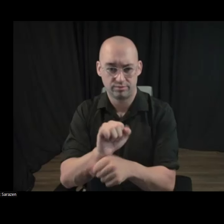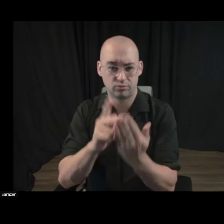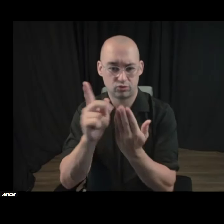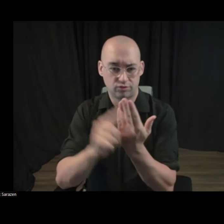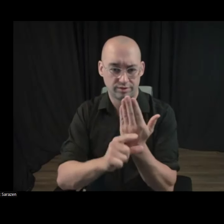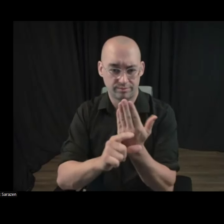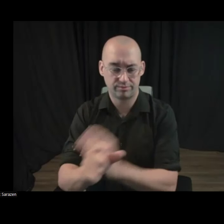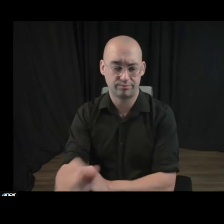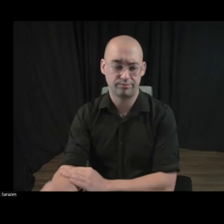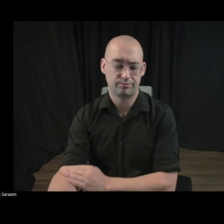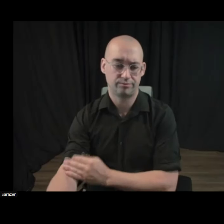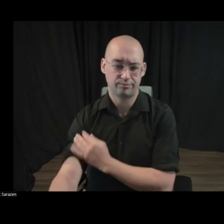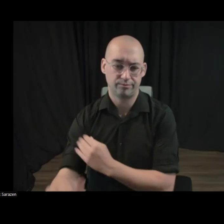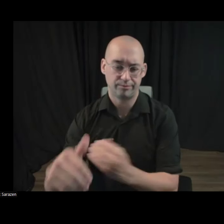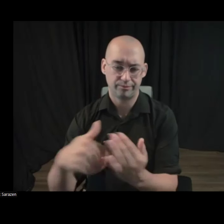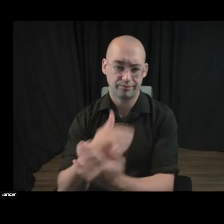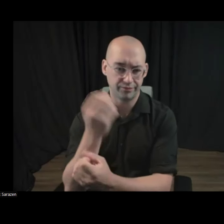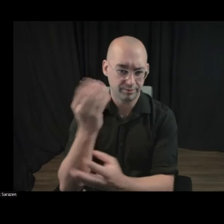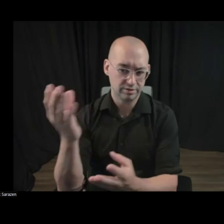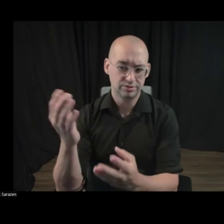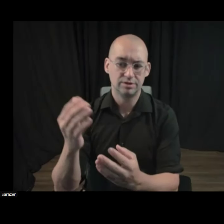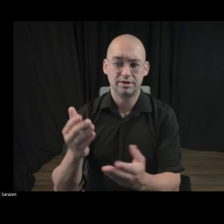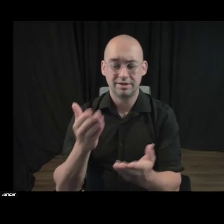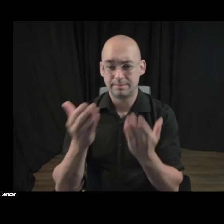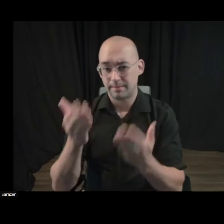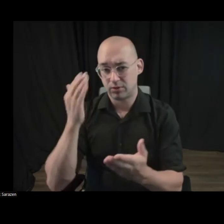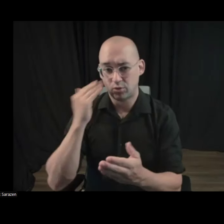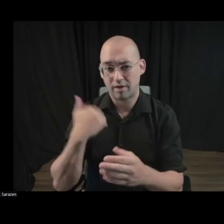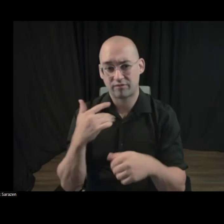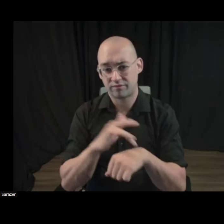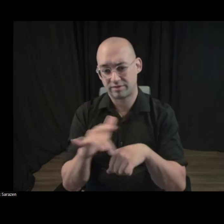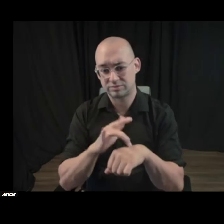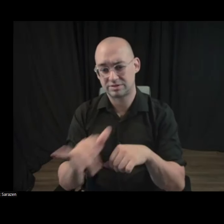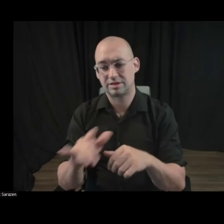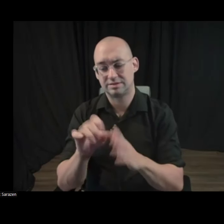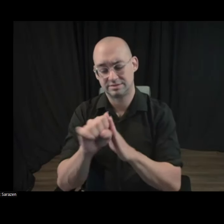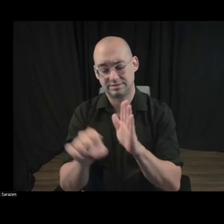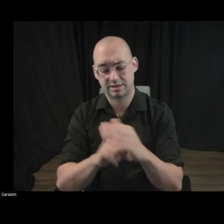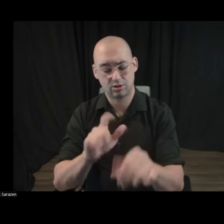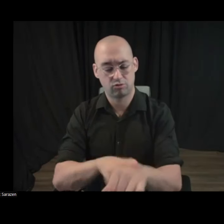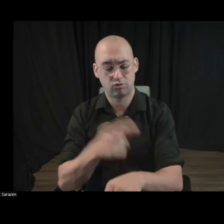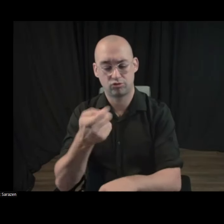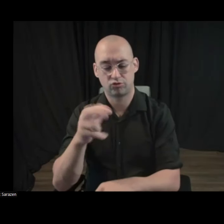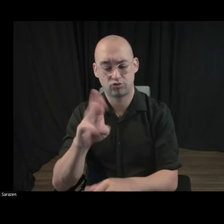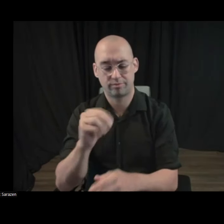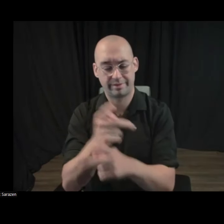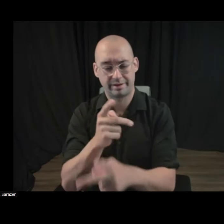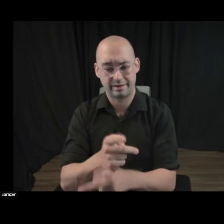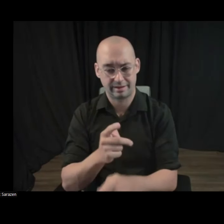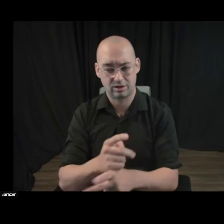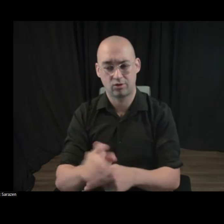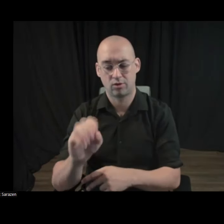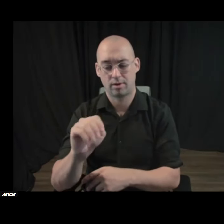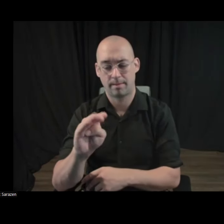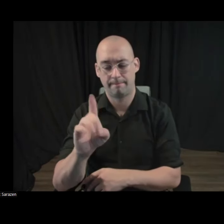Another update, you may know that we have a vacancy in the state long-term care ombudsman role, formerly held by Blanca